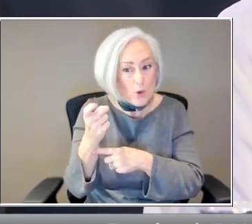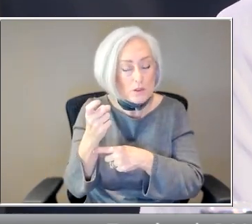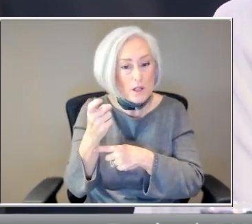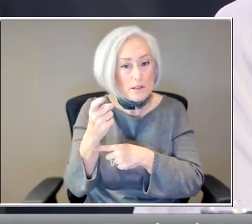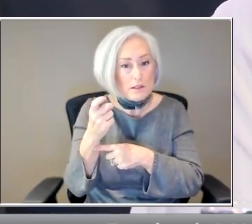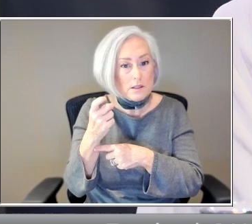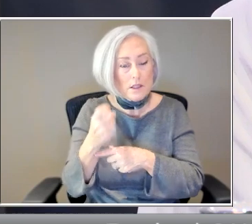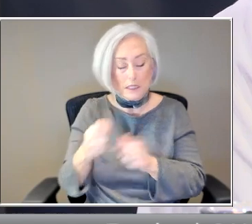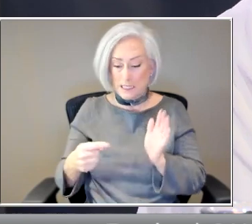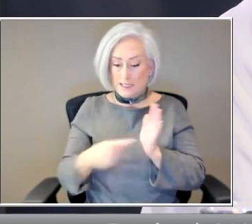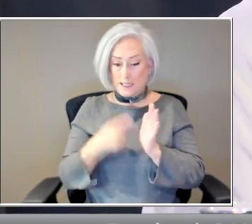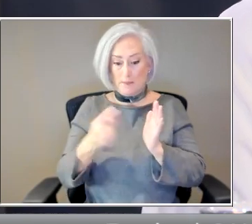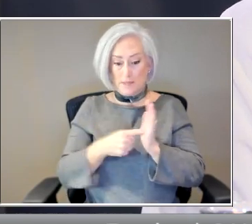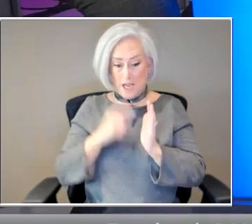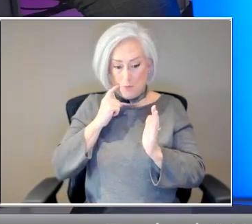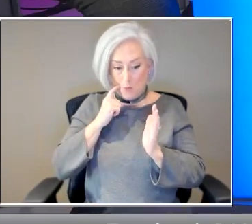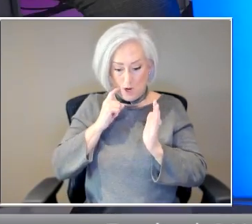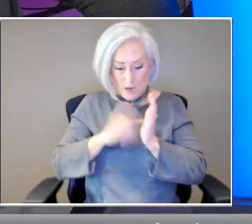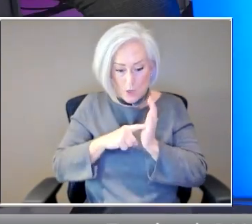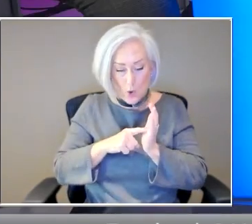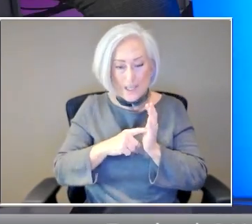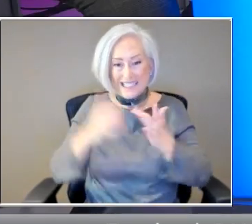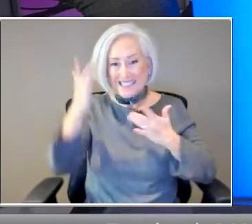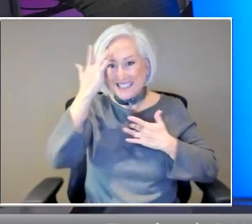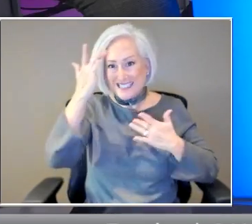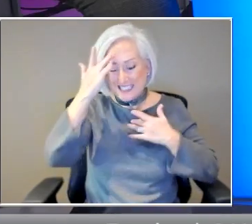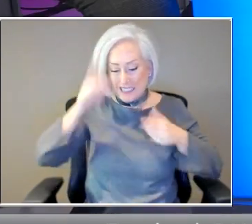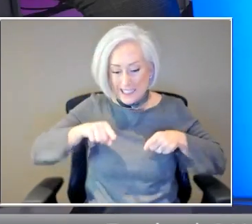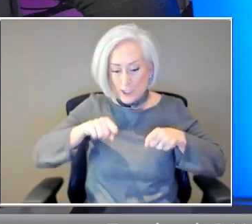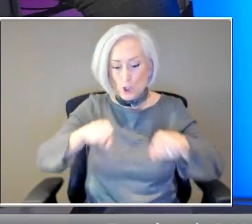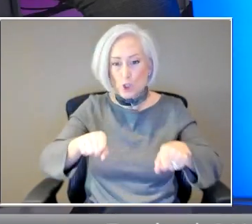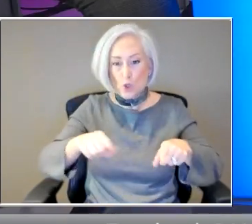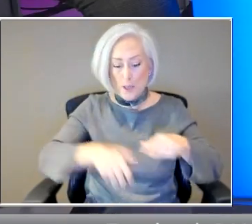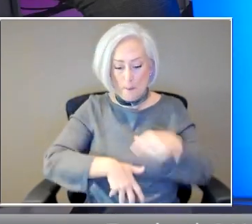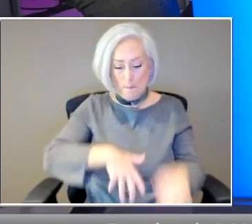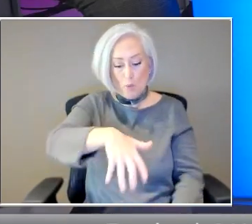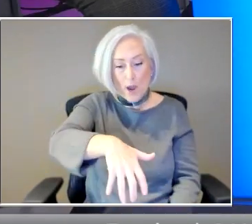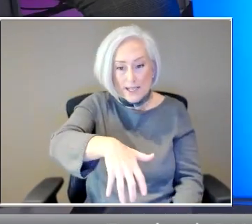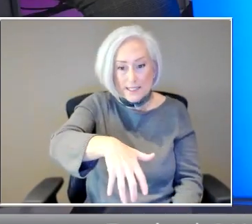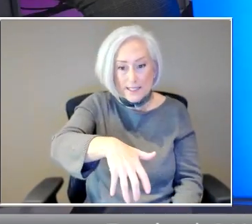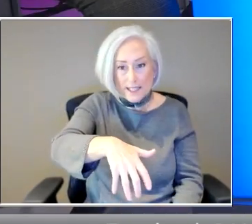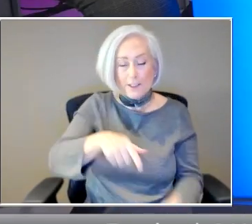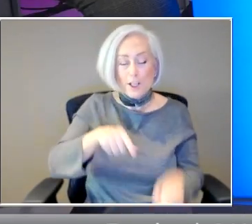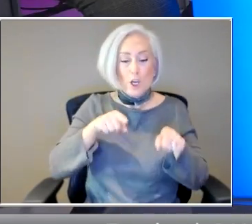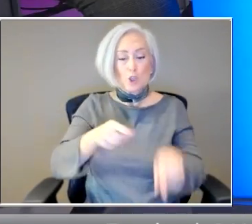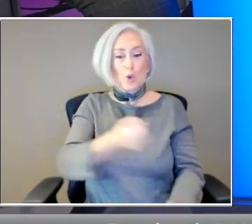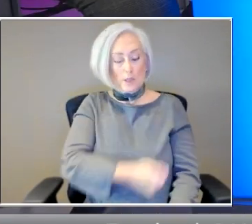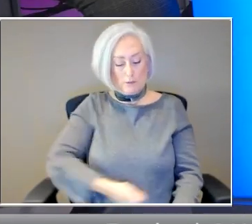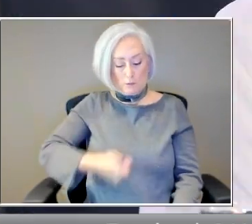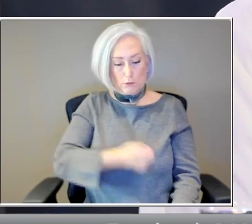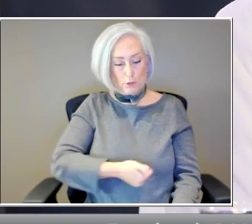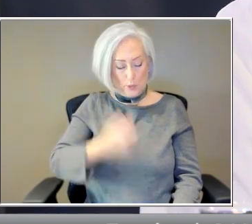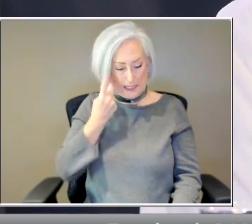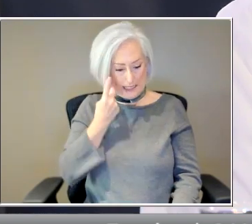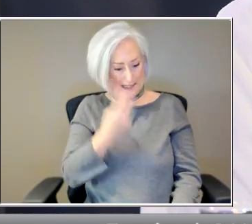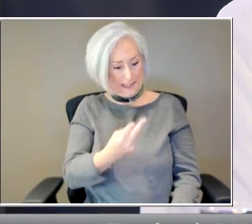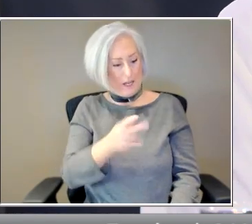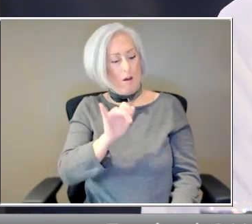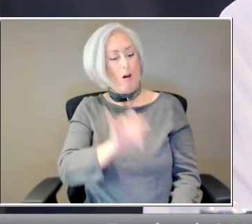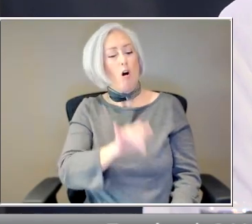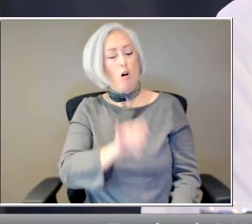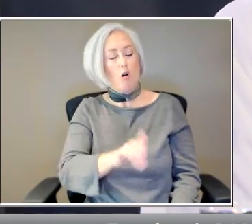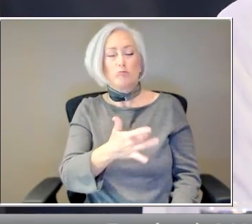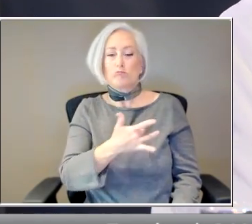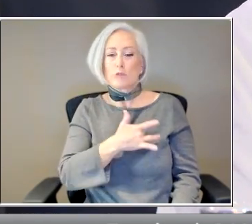pregnancy. So Like we kind during of a know scan, you can during see the something? scan, we can see, oh, this heart is missing a valve. So we can anticipate a lot of these problems, but